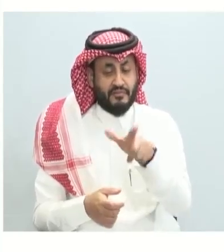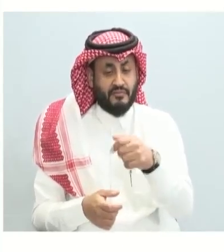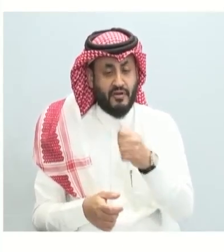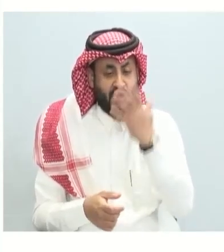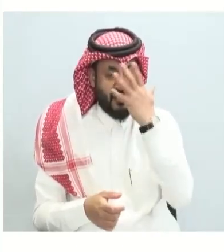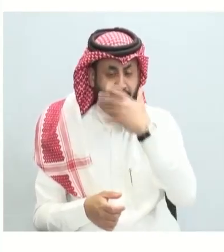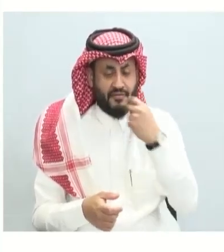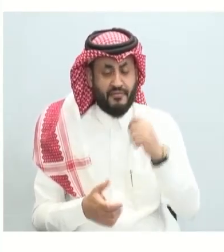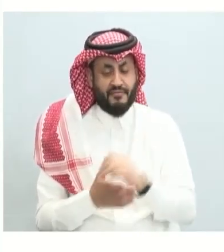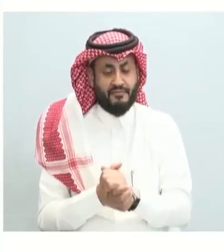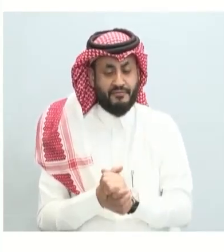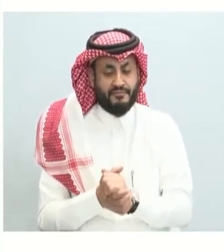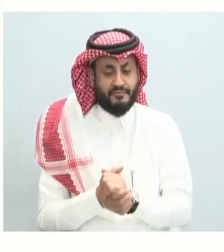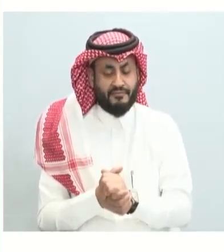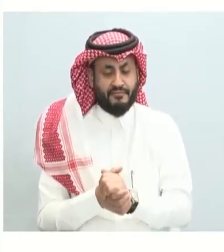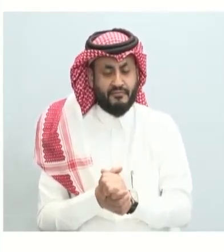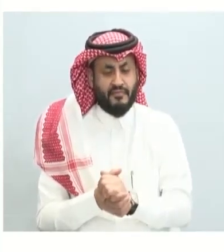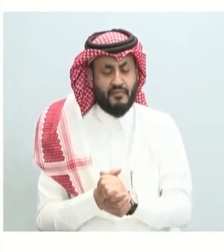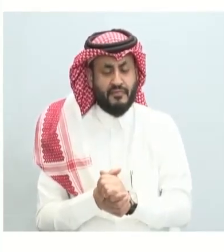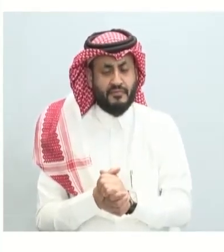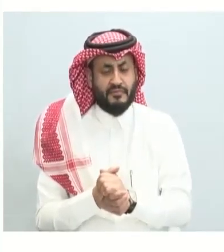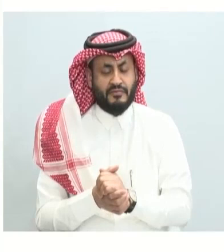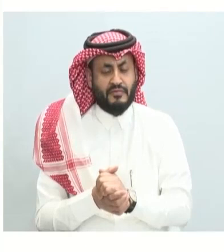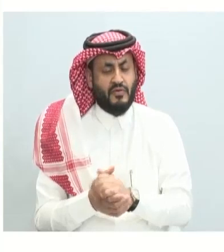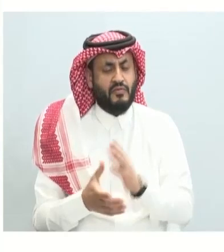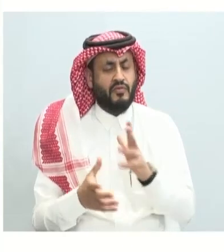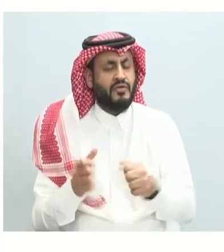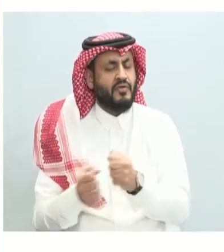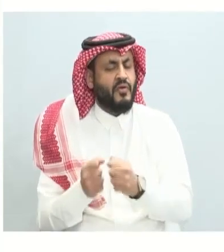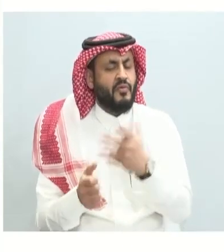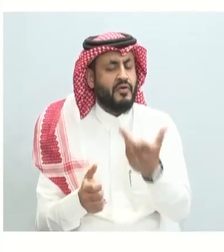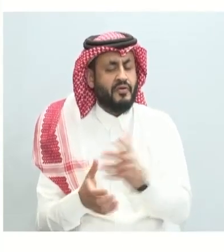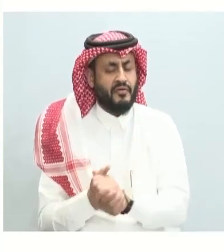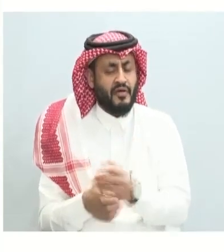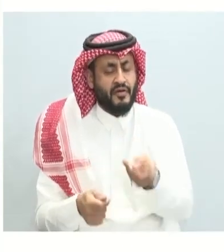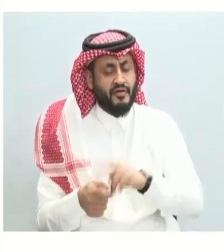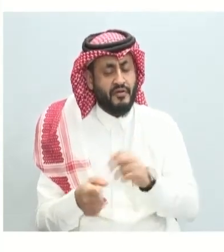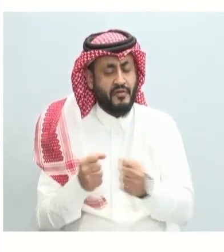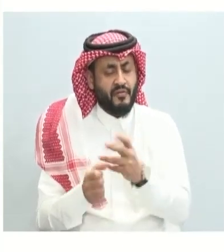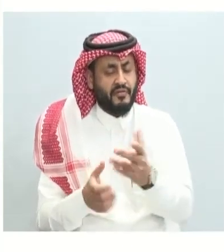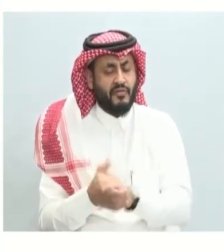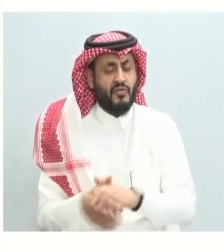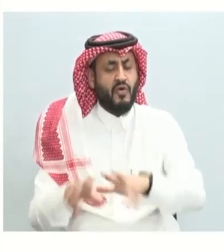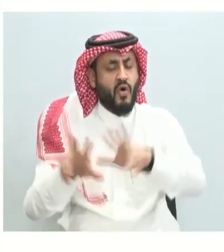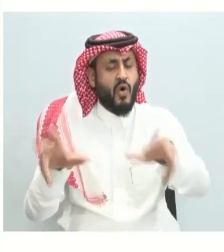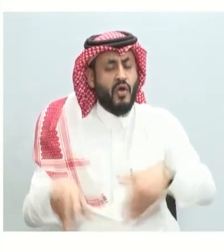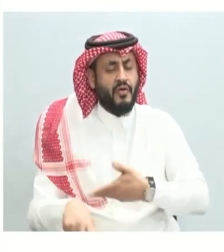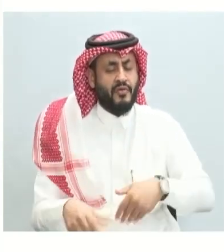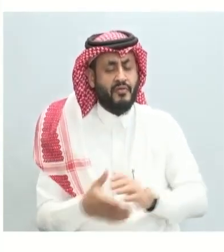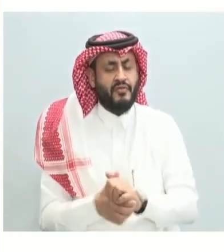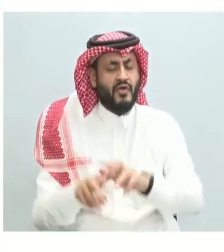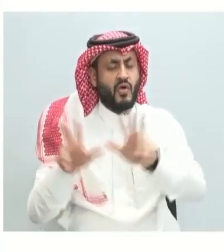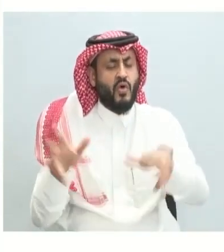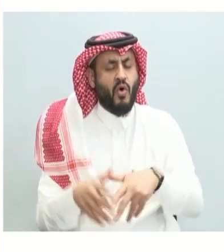you sad? What's the matter? What's the matter? They are all hungry. They are